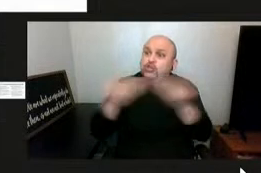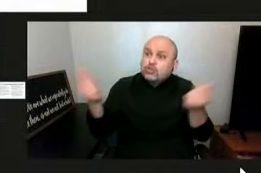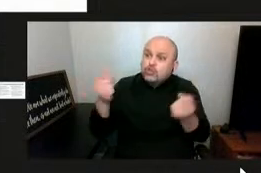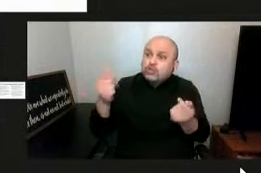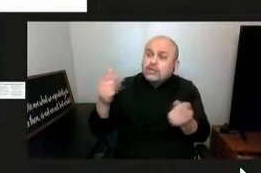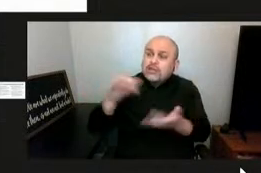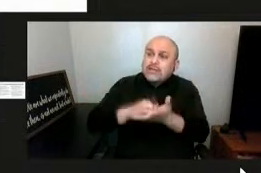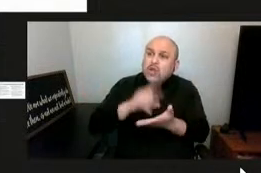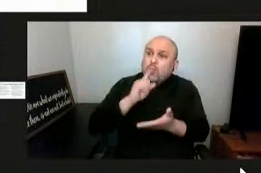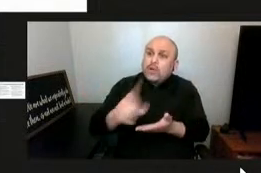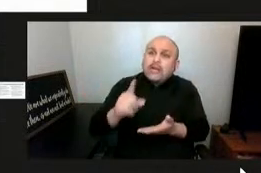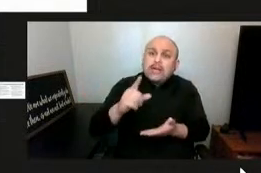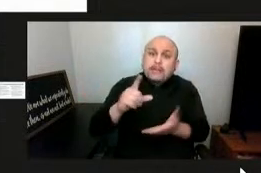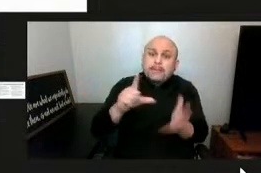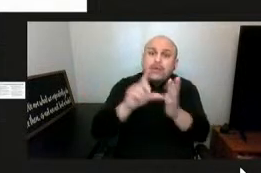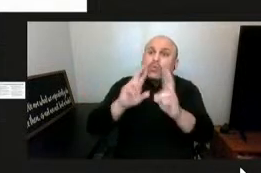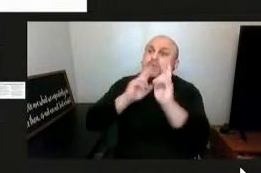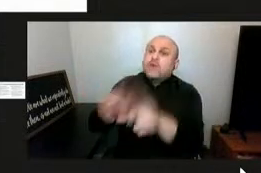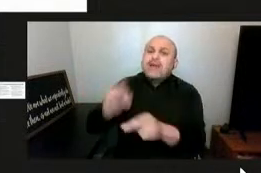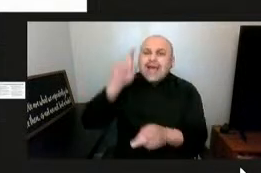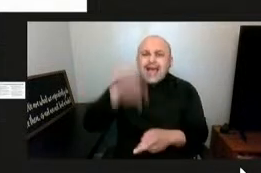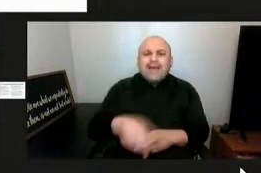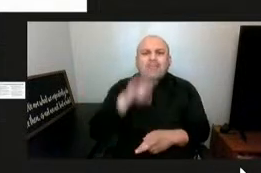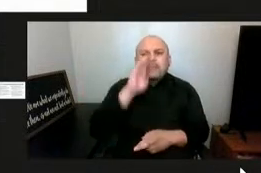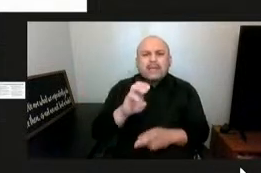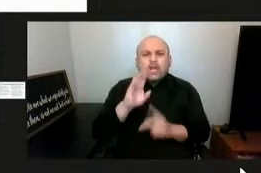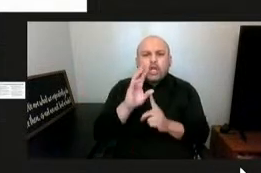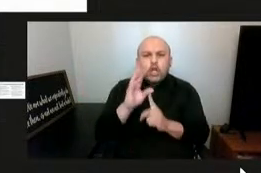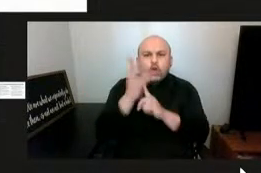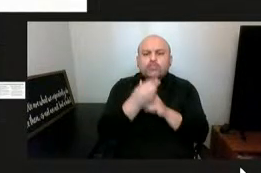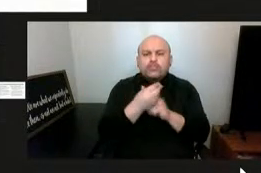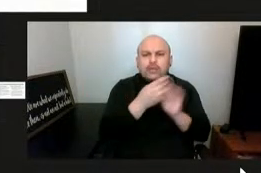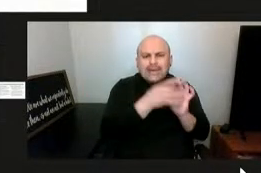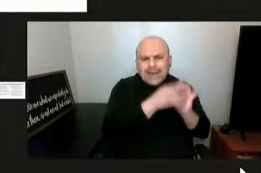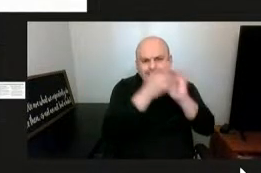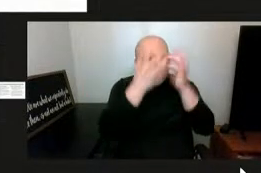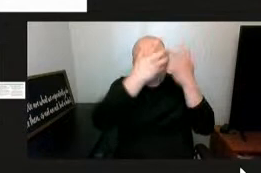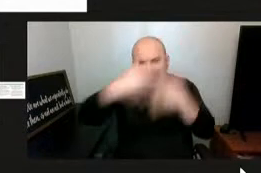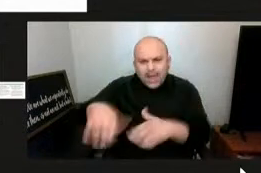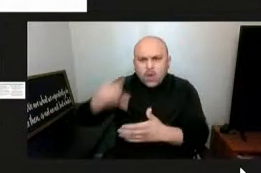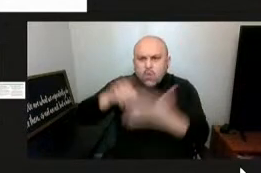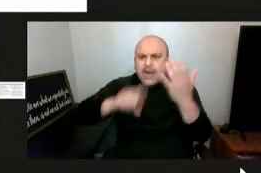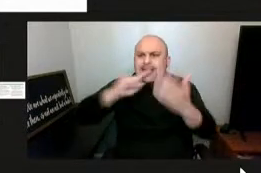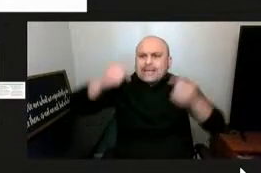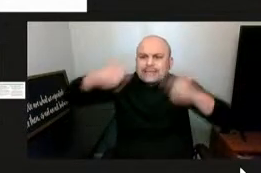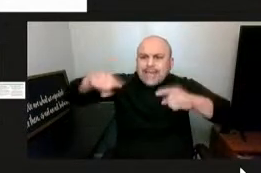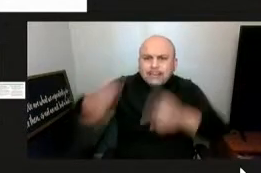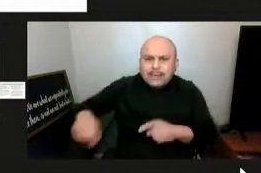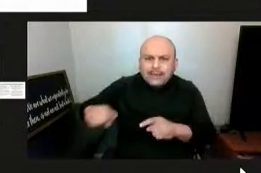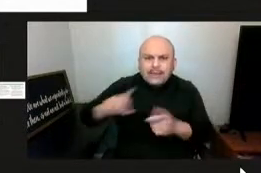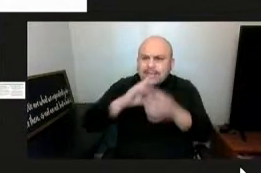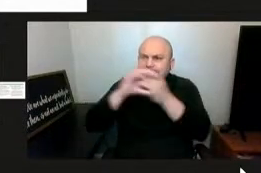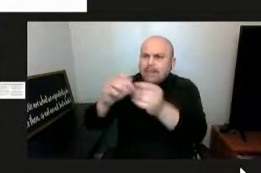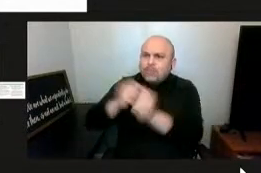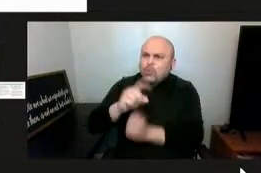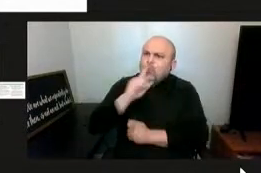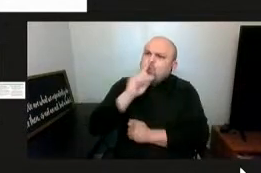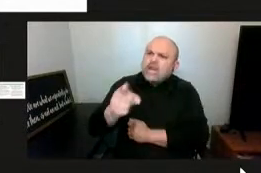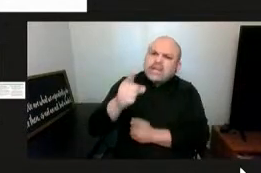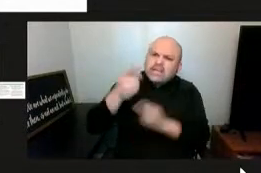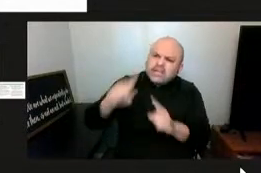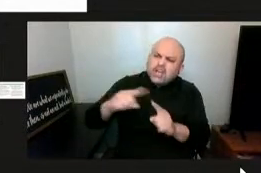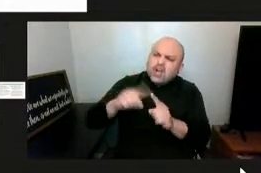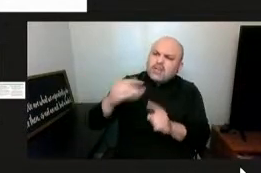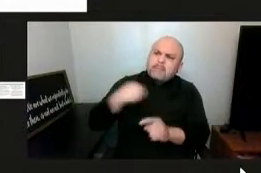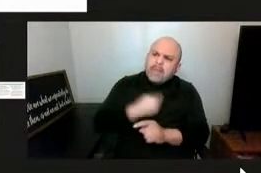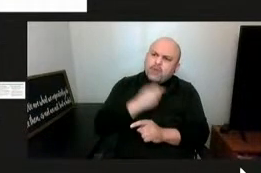responsive will have to be culturally aligned to what is happening in terms of realities of the members of the